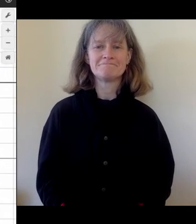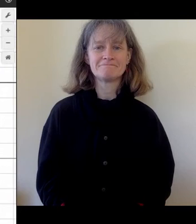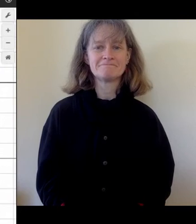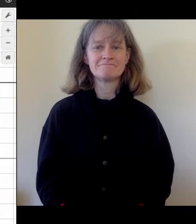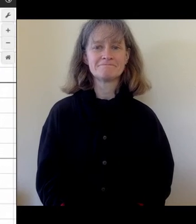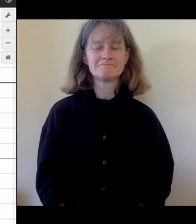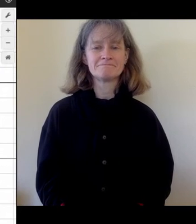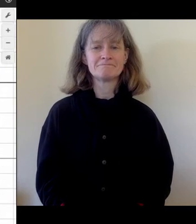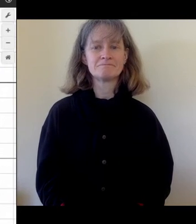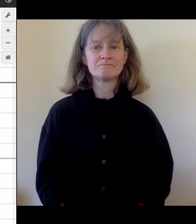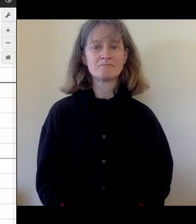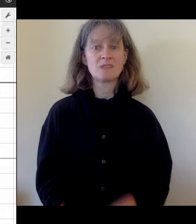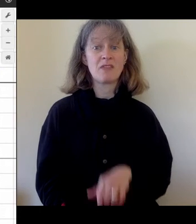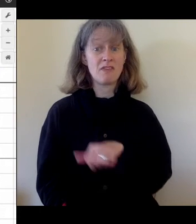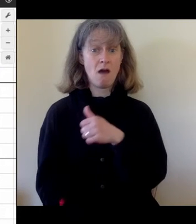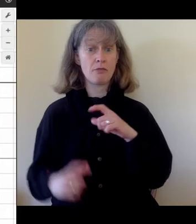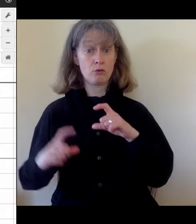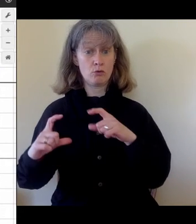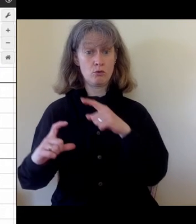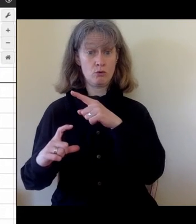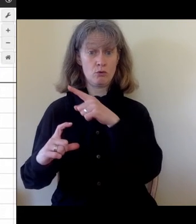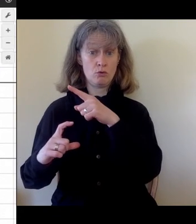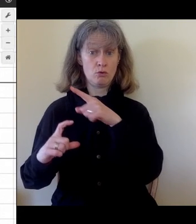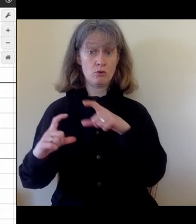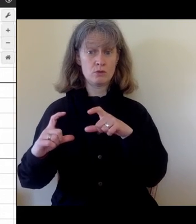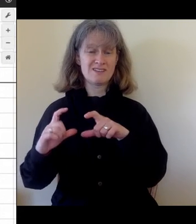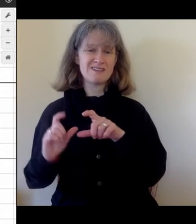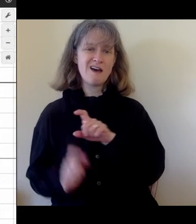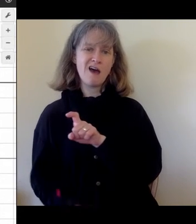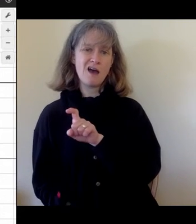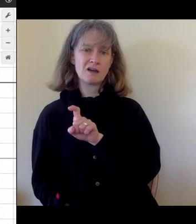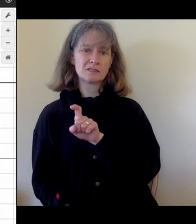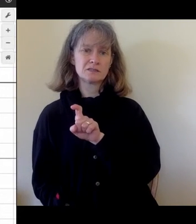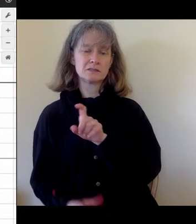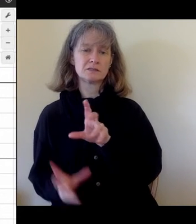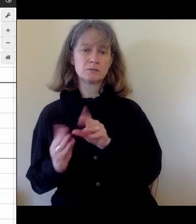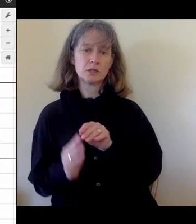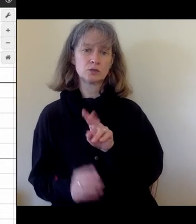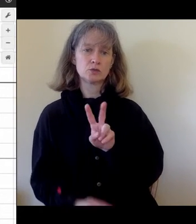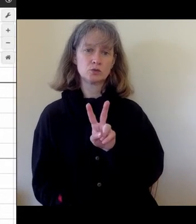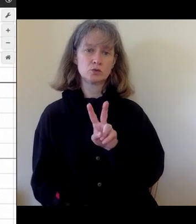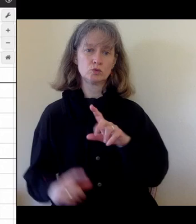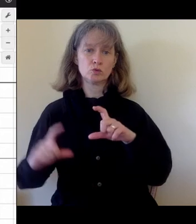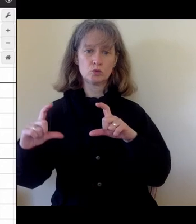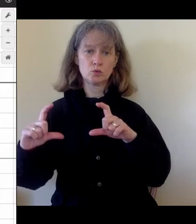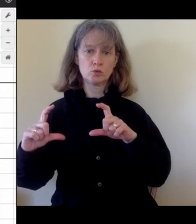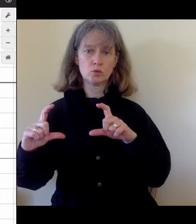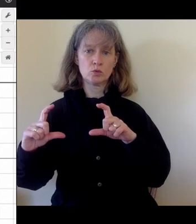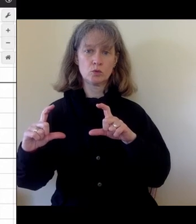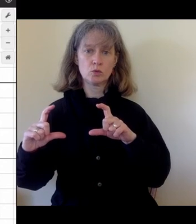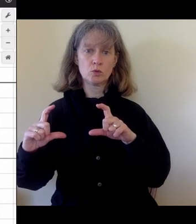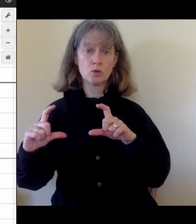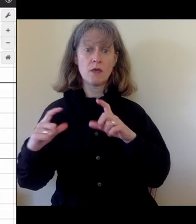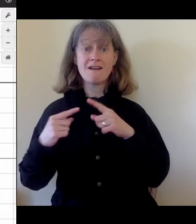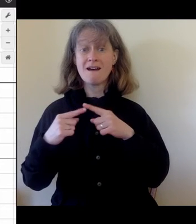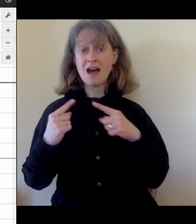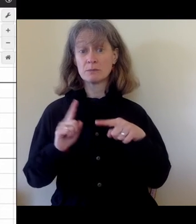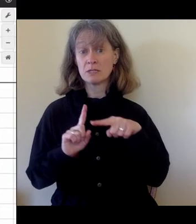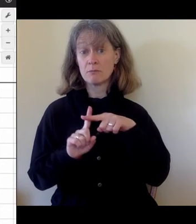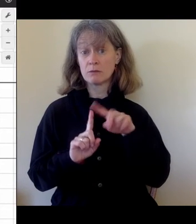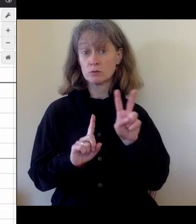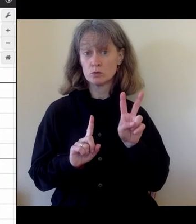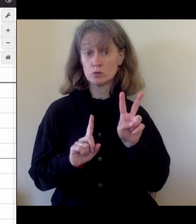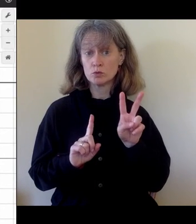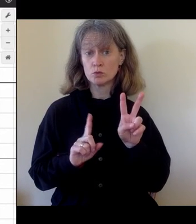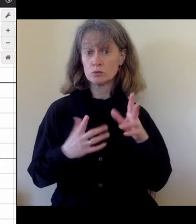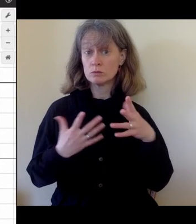The other one says x plus 2. The opposite of +2 is